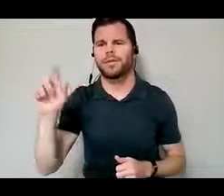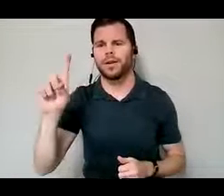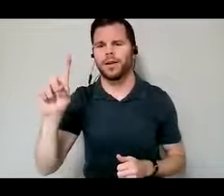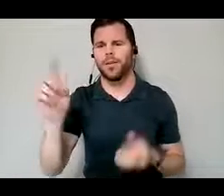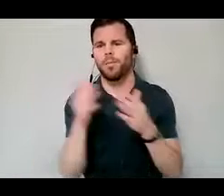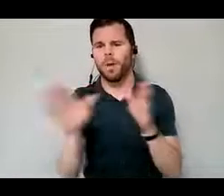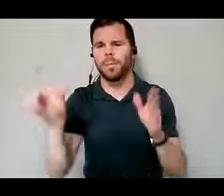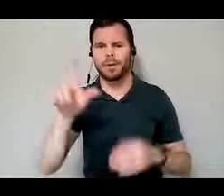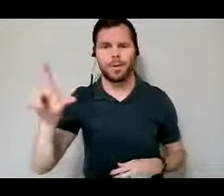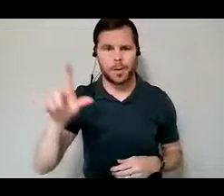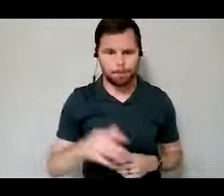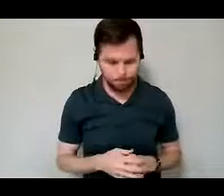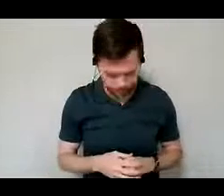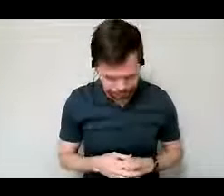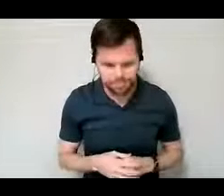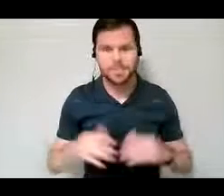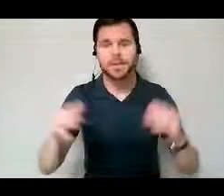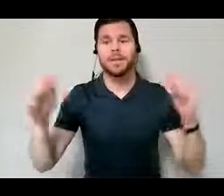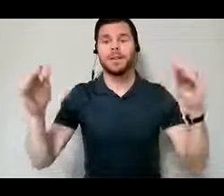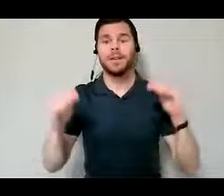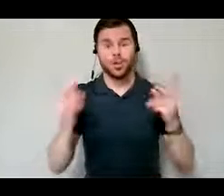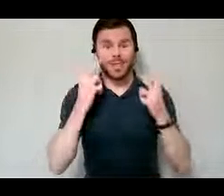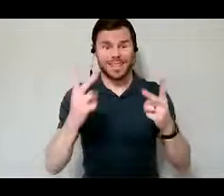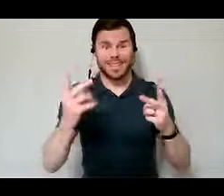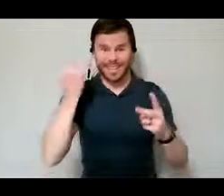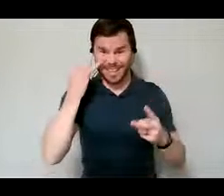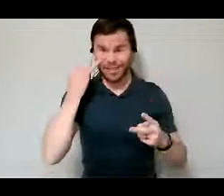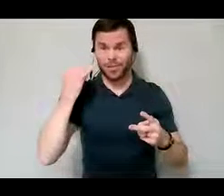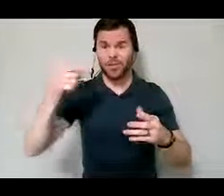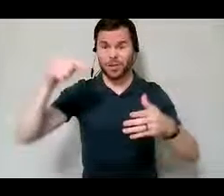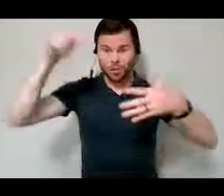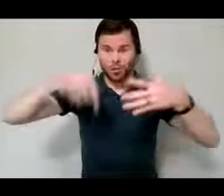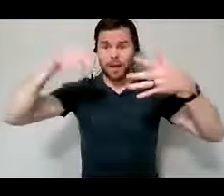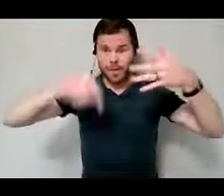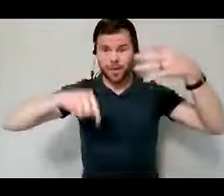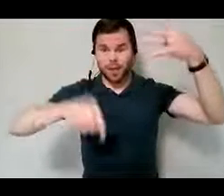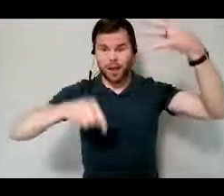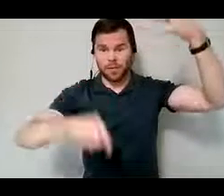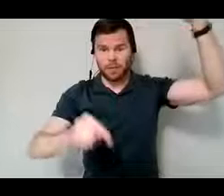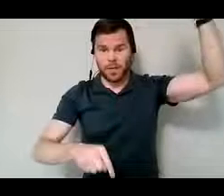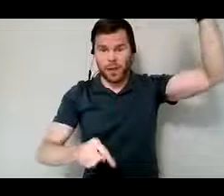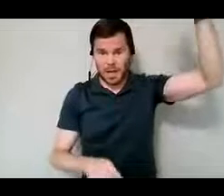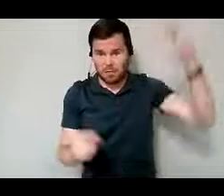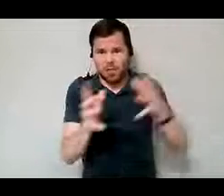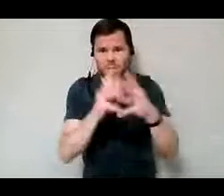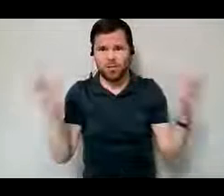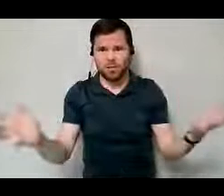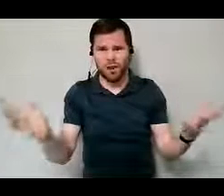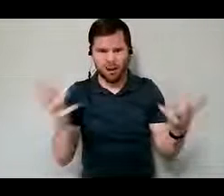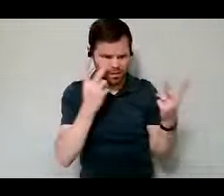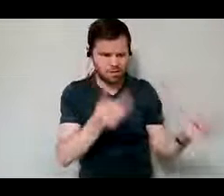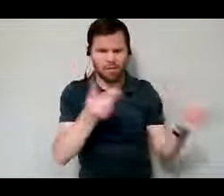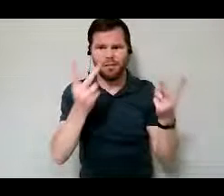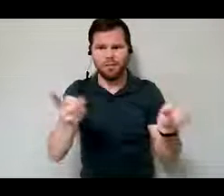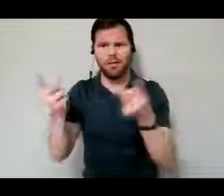down, there is so much to look at. I wanna draw your attention to a couple of things. One is this Read